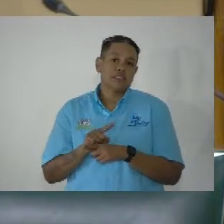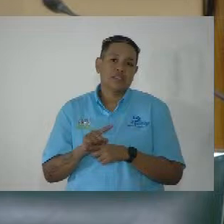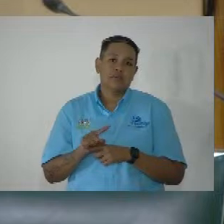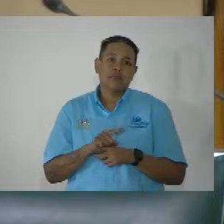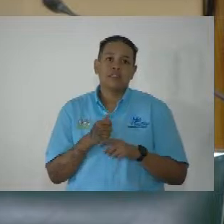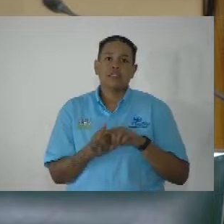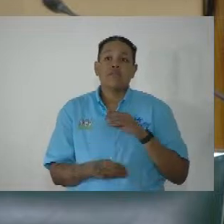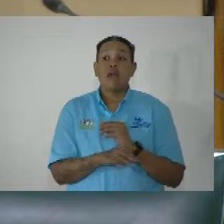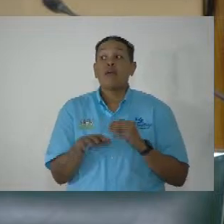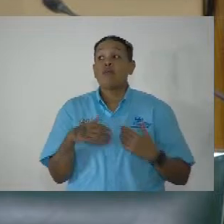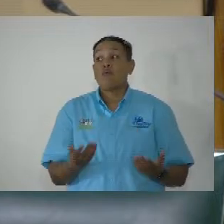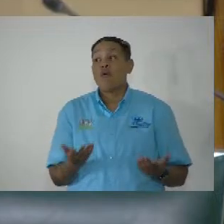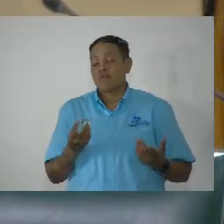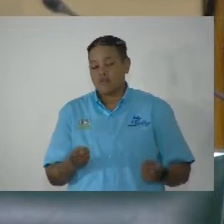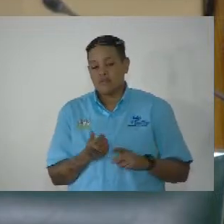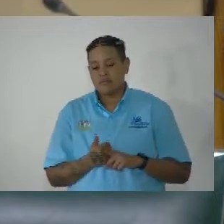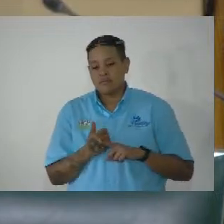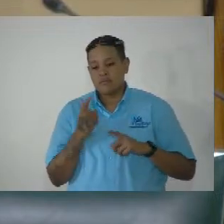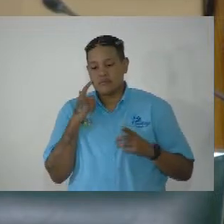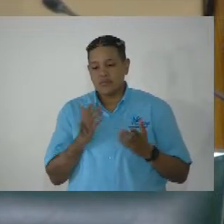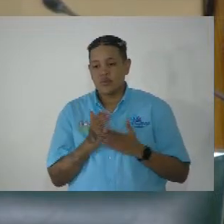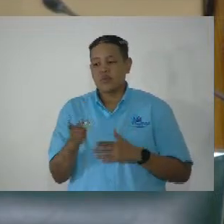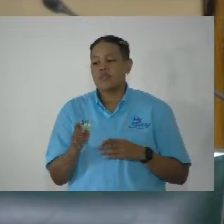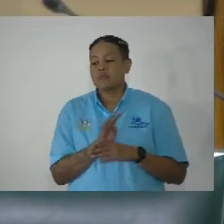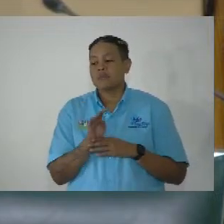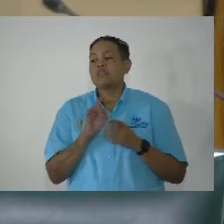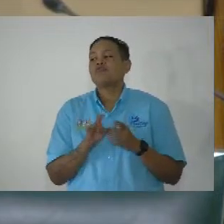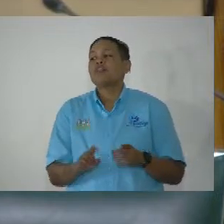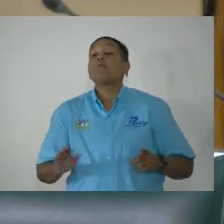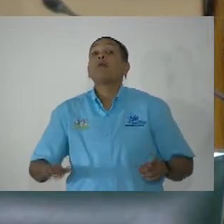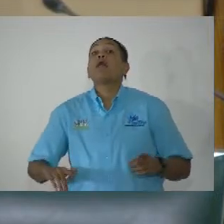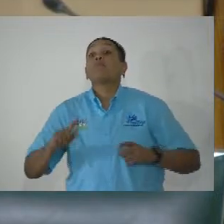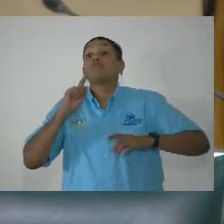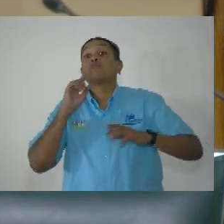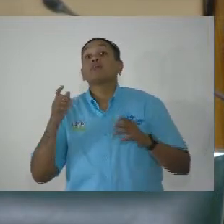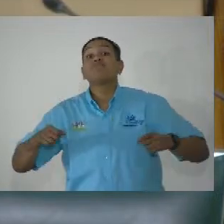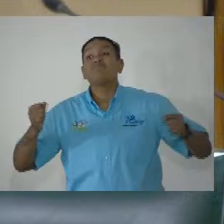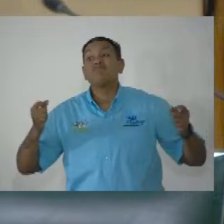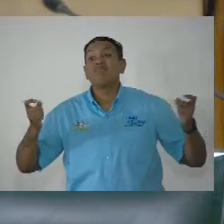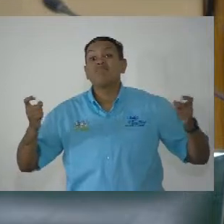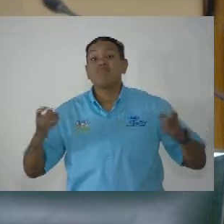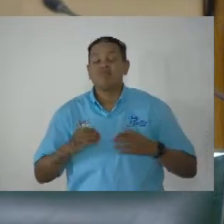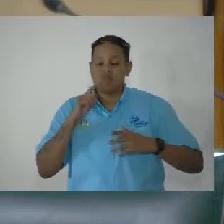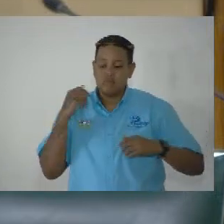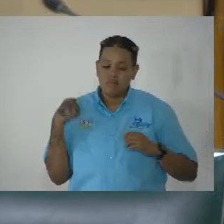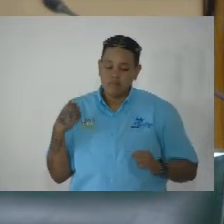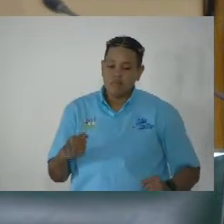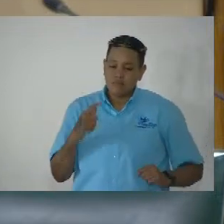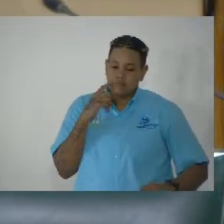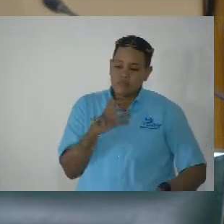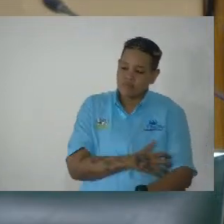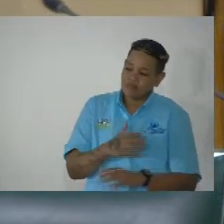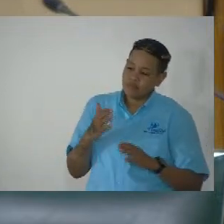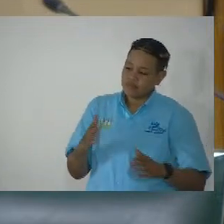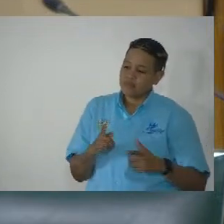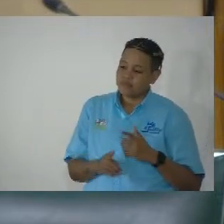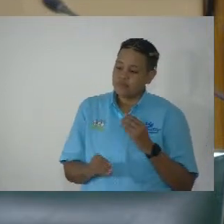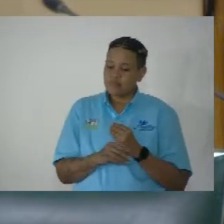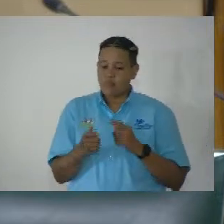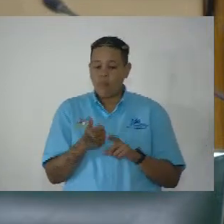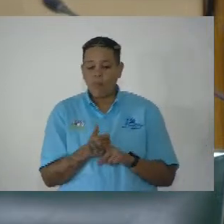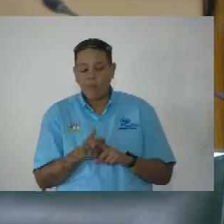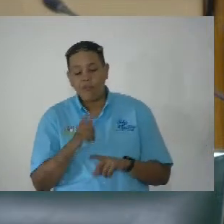of carrying through our business in this House has been upheld in a very strong and powerful way, and it